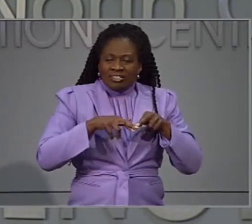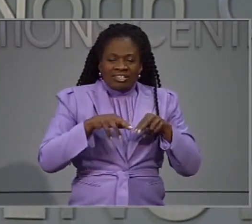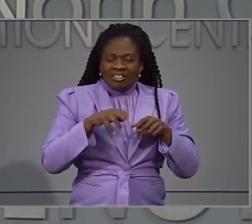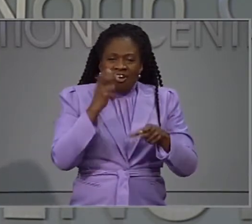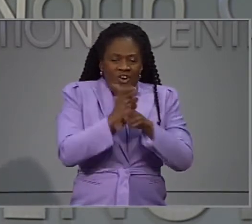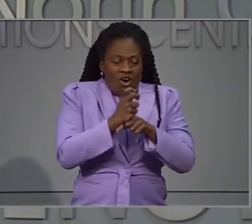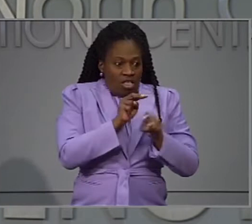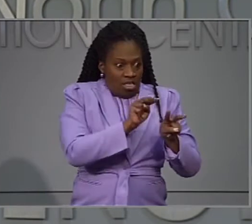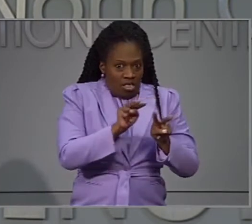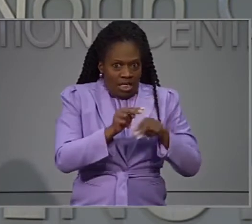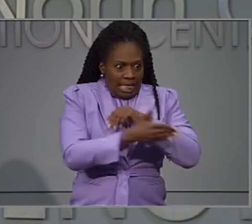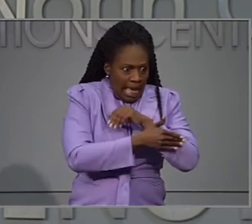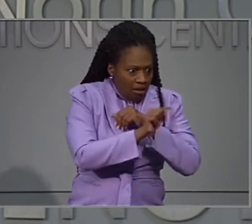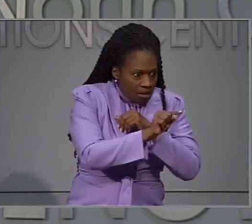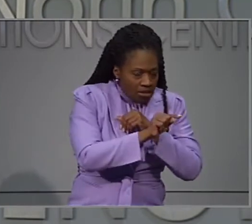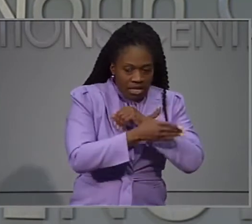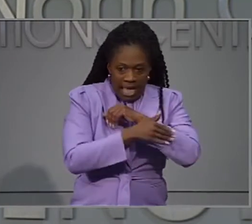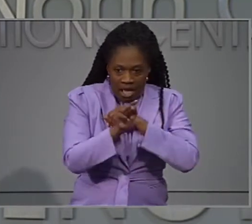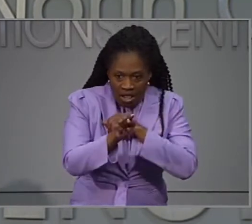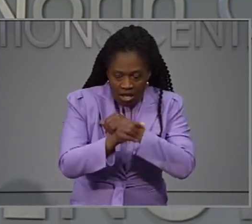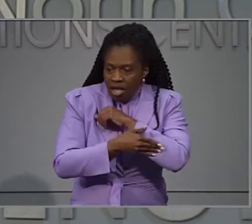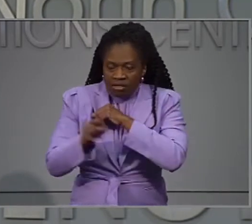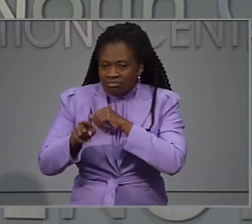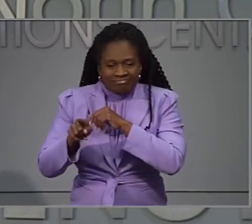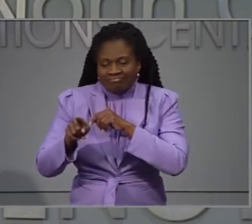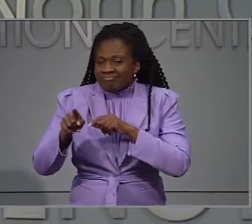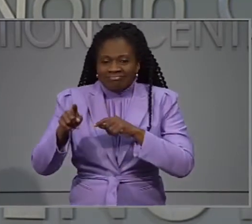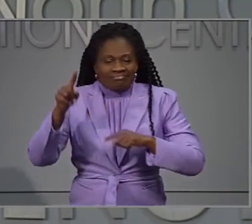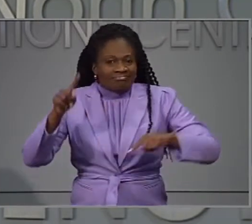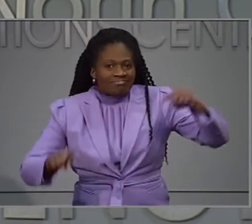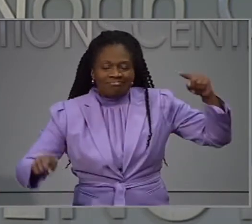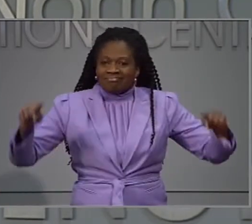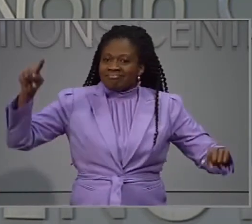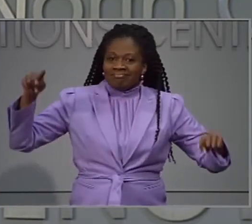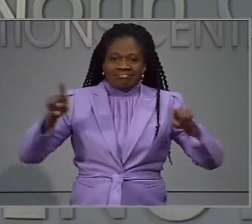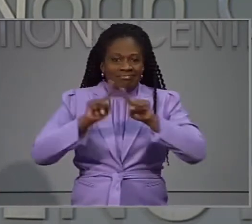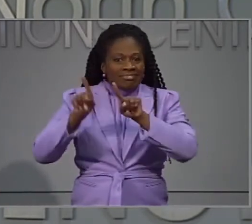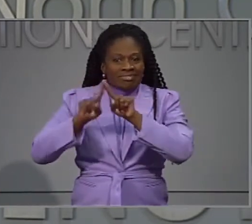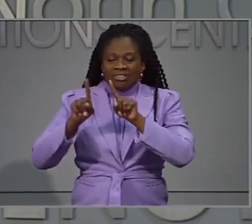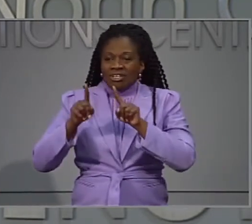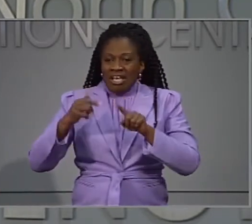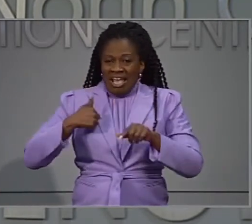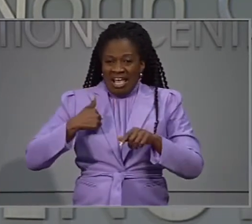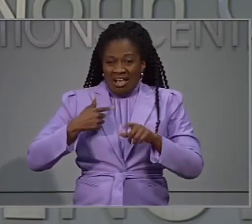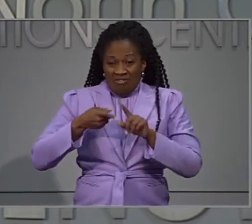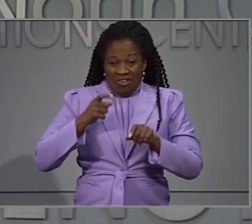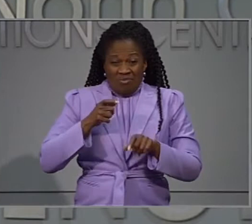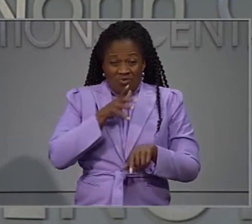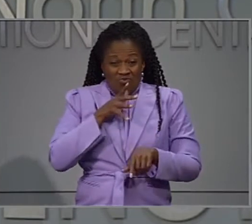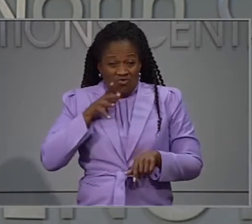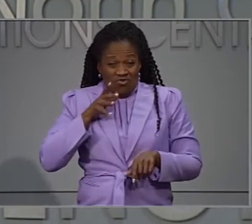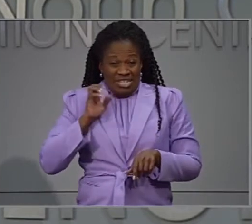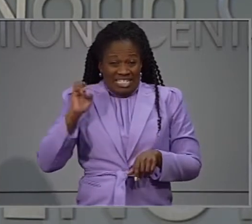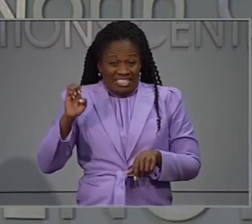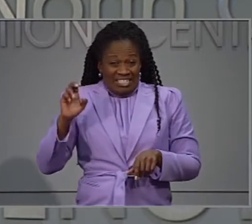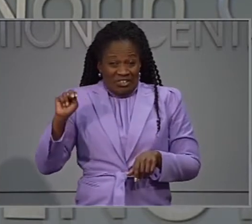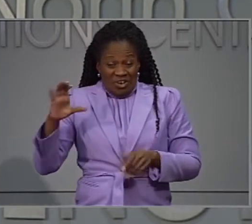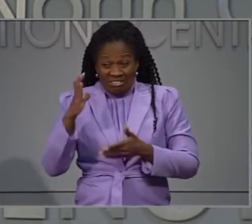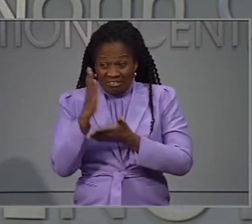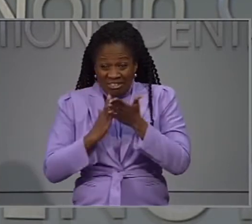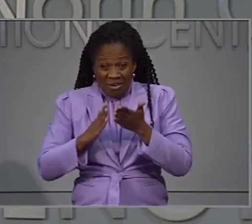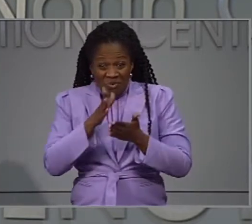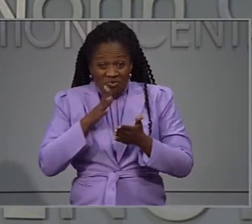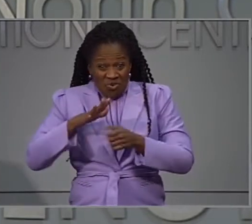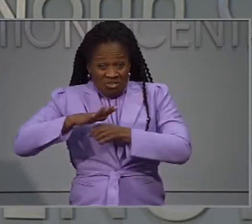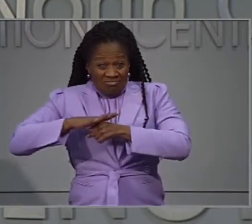by county, because a person can live in a county, and particularly I'm from rural eastern North Carolina. In some of our rural